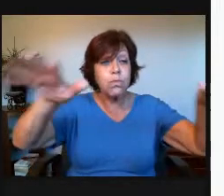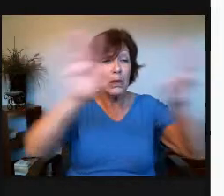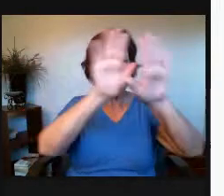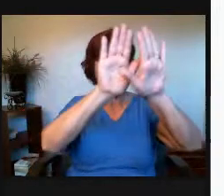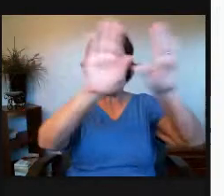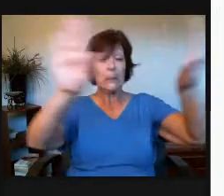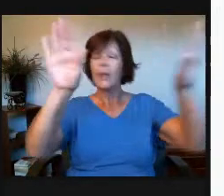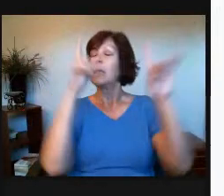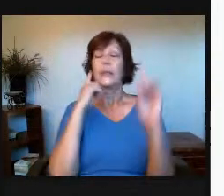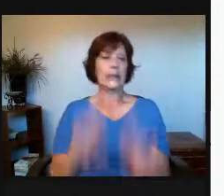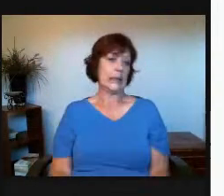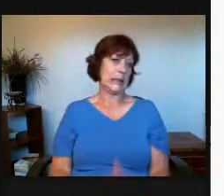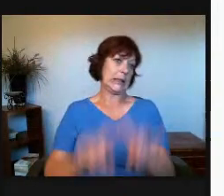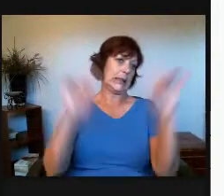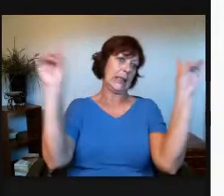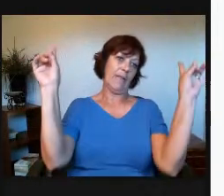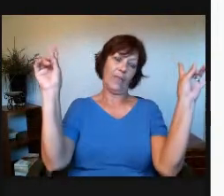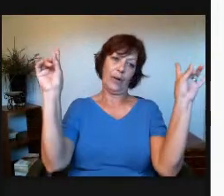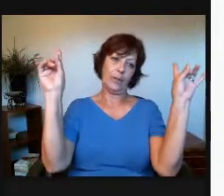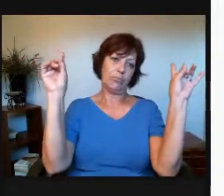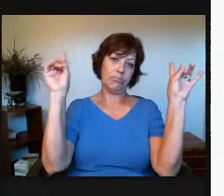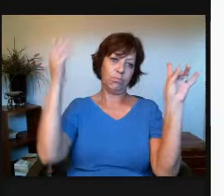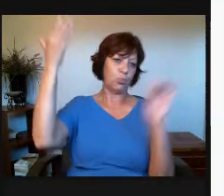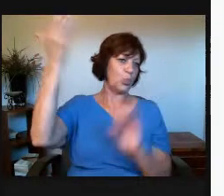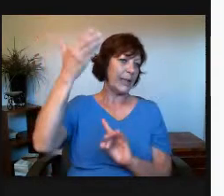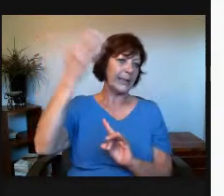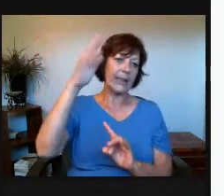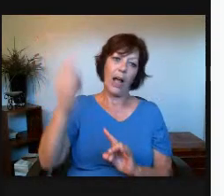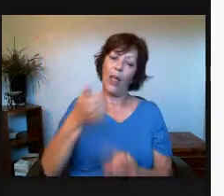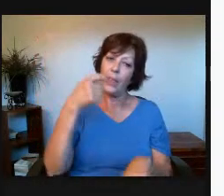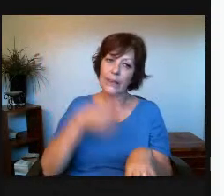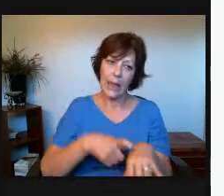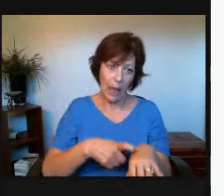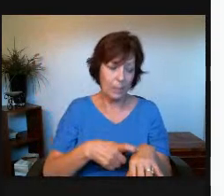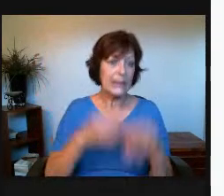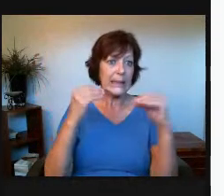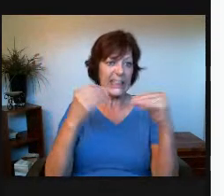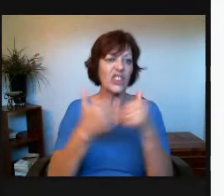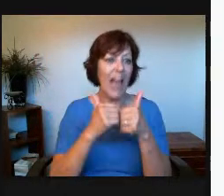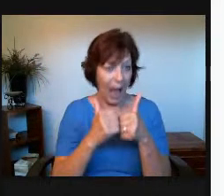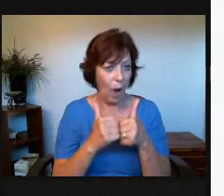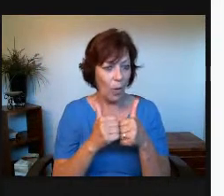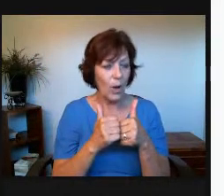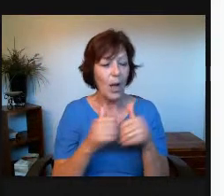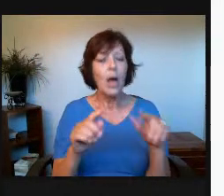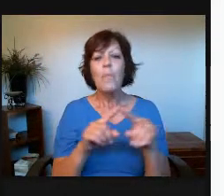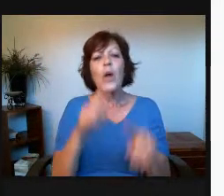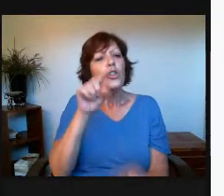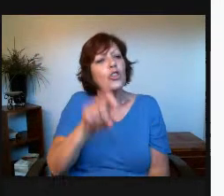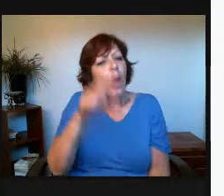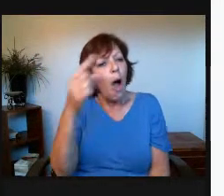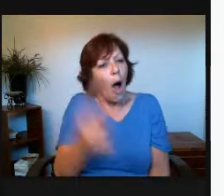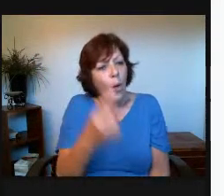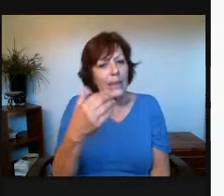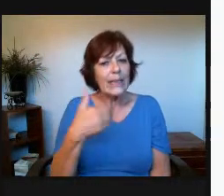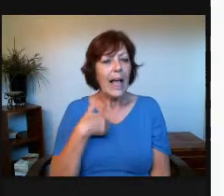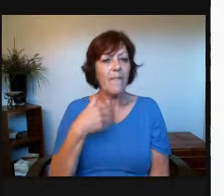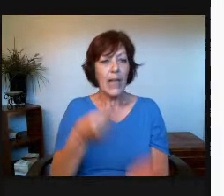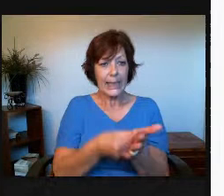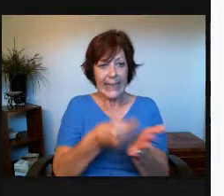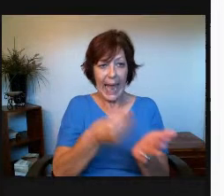a whole nother presentation that we'll do another time to teach you how to do that. And you should always have some cash on